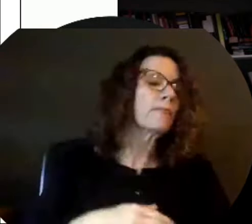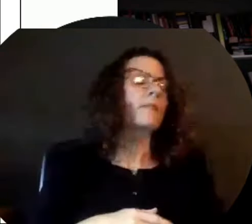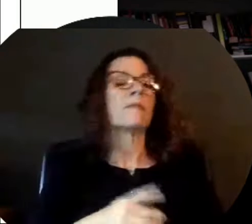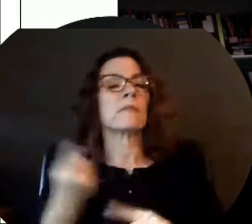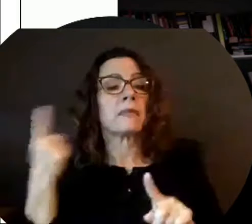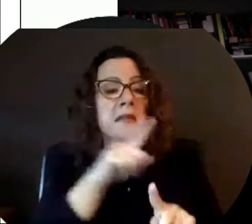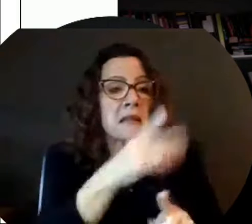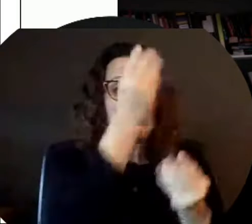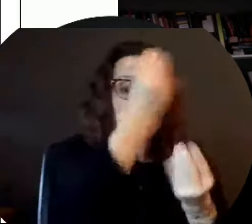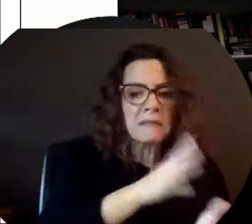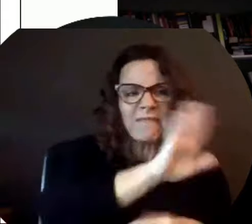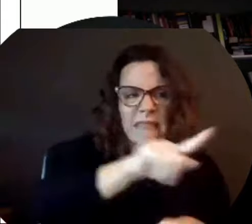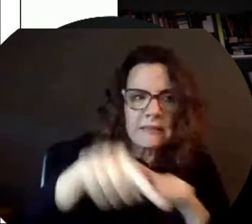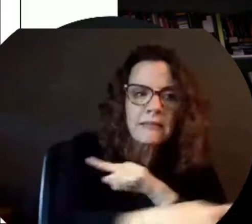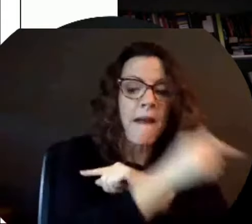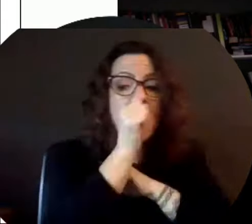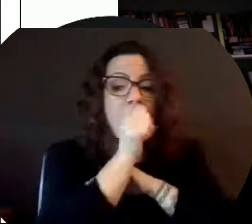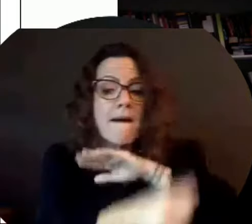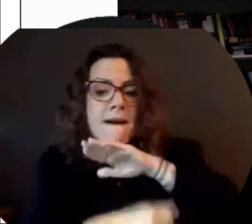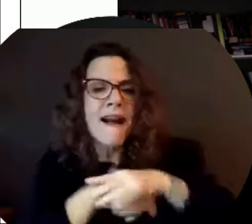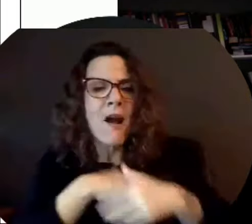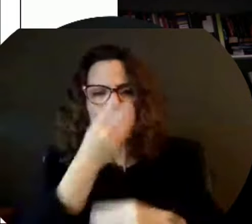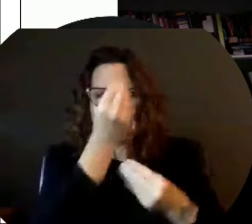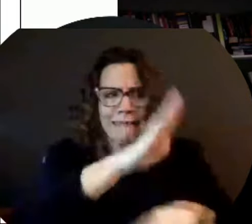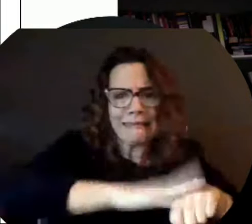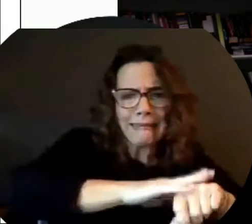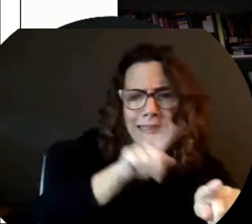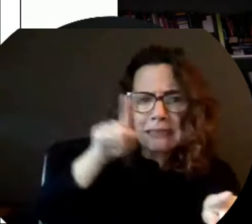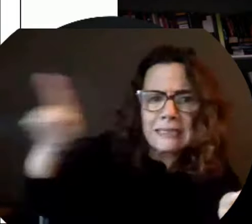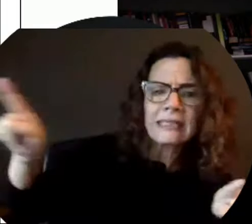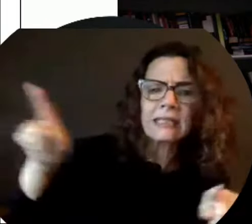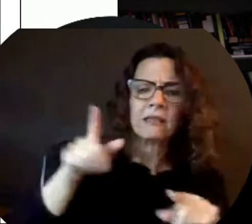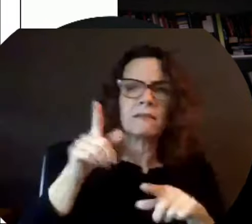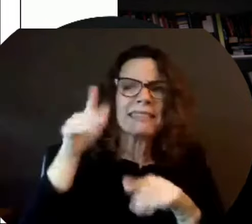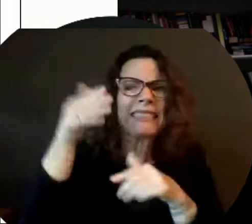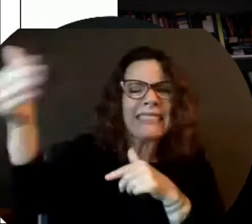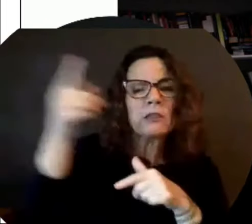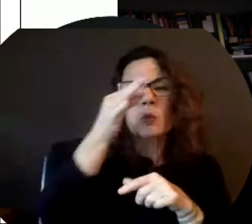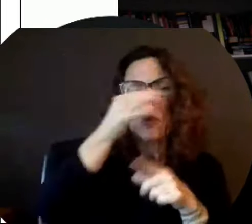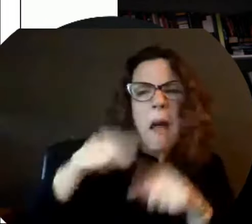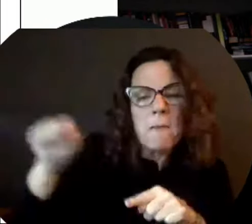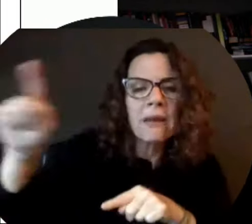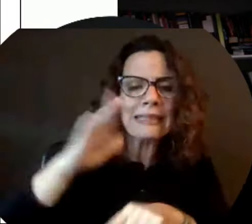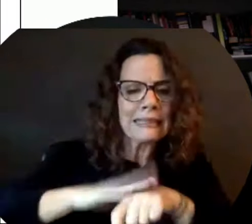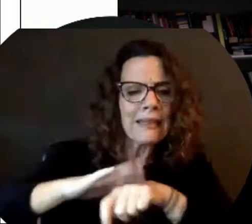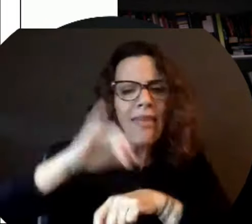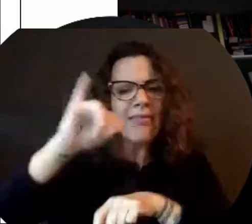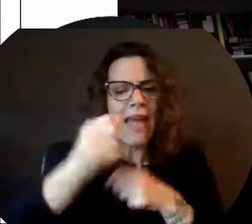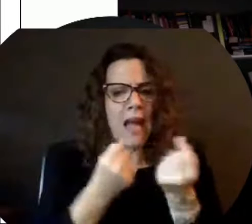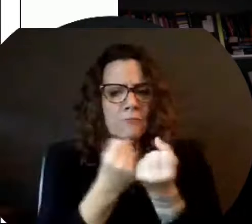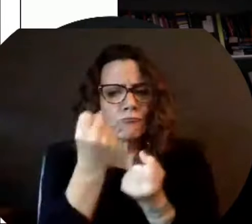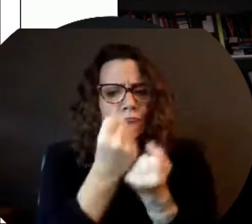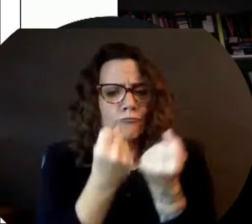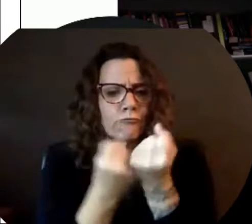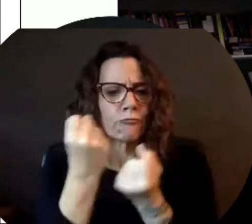of someone like Nat Turner. Nat Turner, it takes them 6 weeks to find him in a cave, meaning somebody was feeding him, right? And I